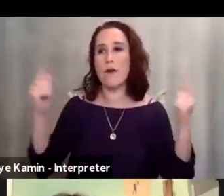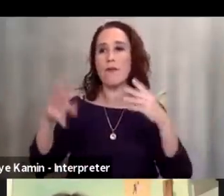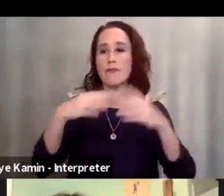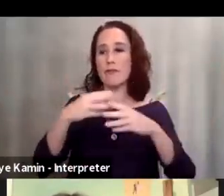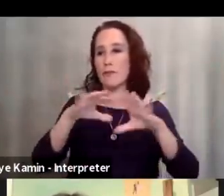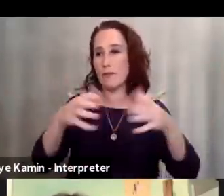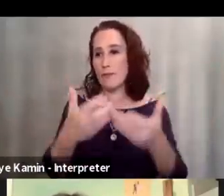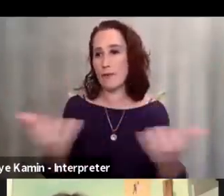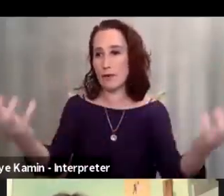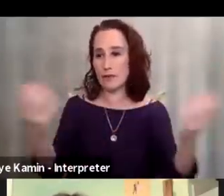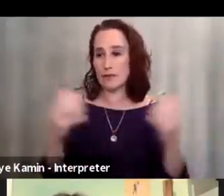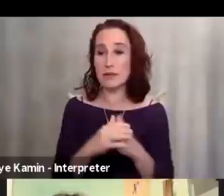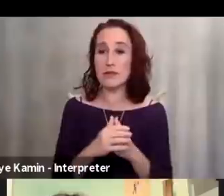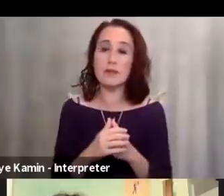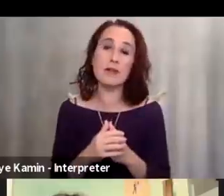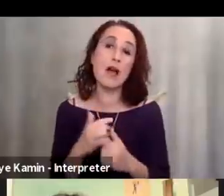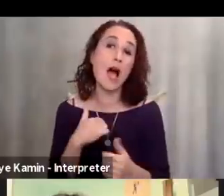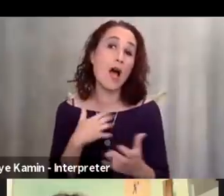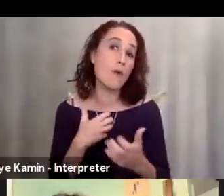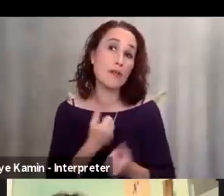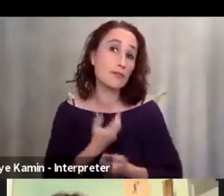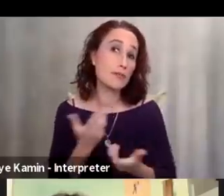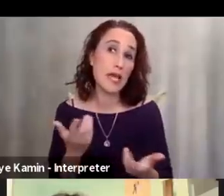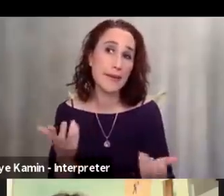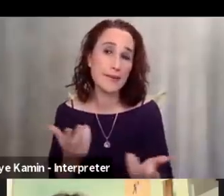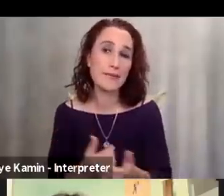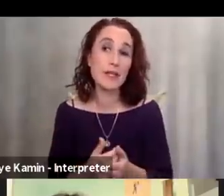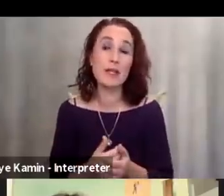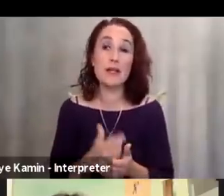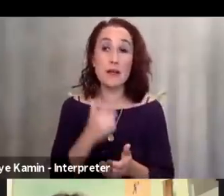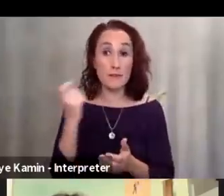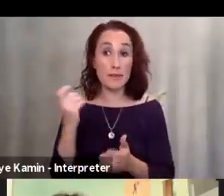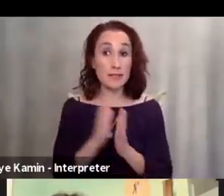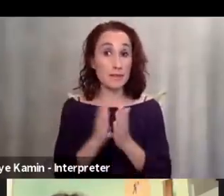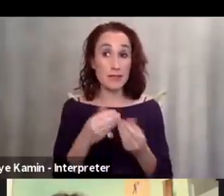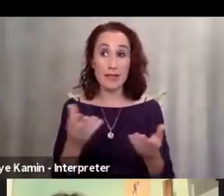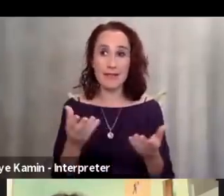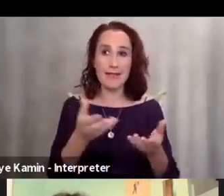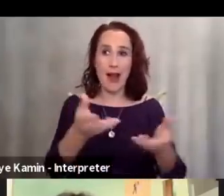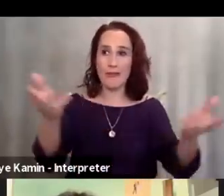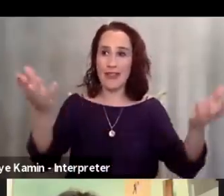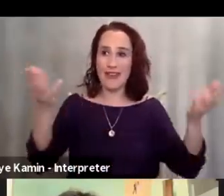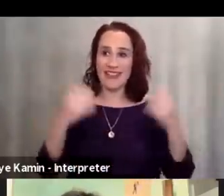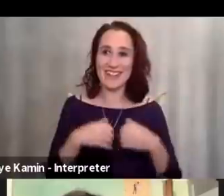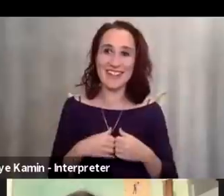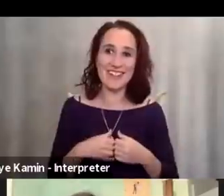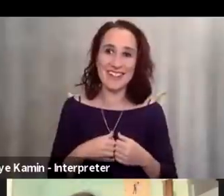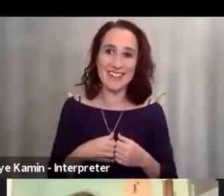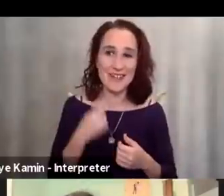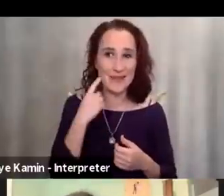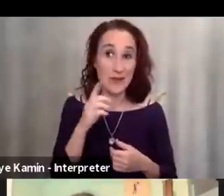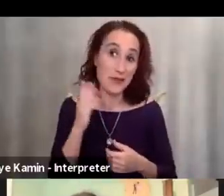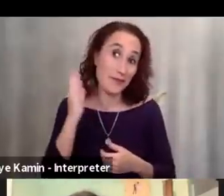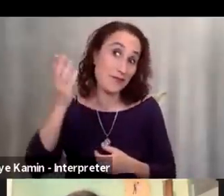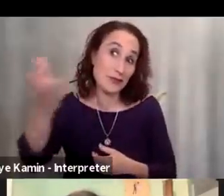things do I want to say? Because once you have books out there, like, they're floating out there, you know, for the foreseeable